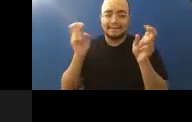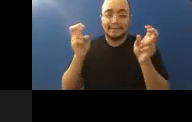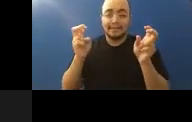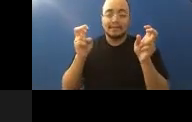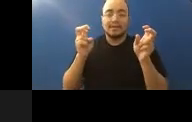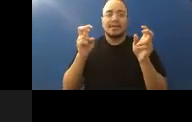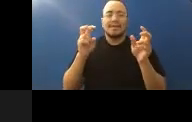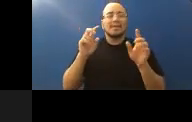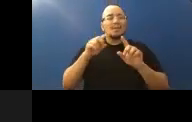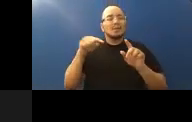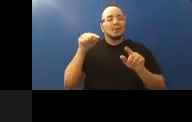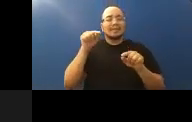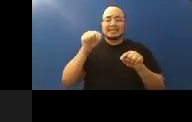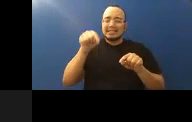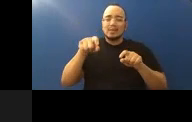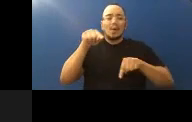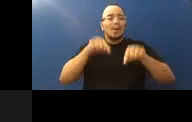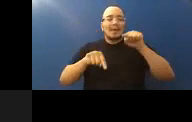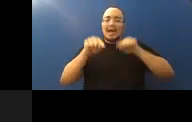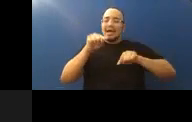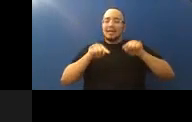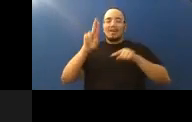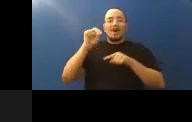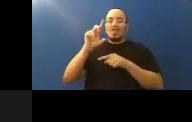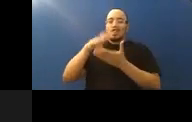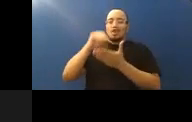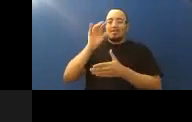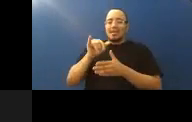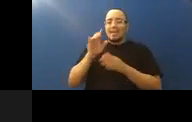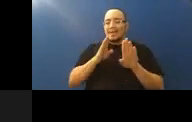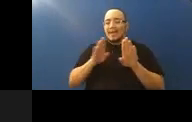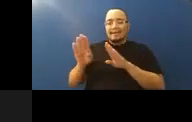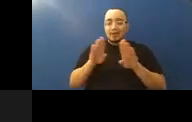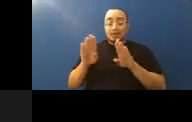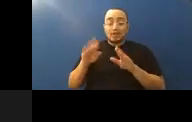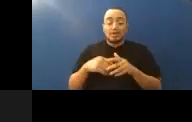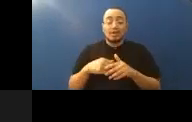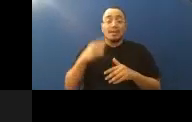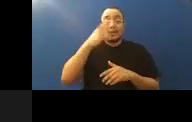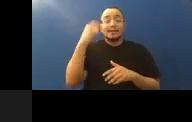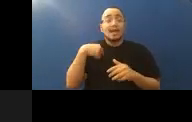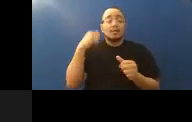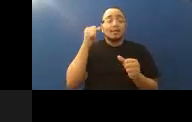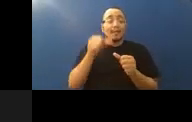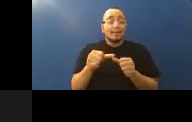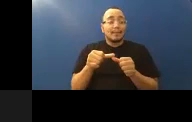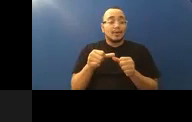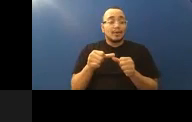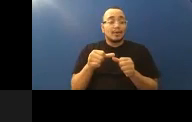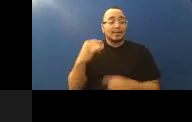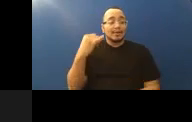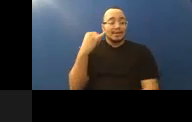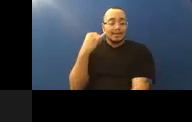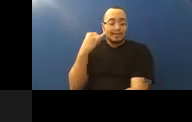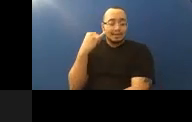unlearn, right? Like, you know, I was taught that, like, when I got to a